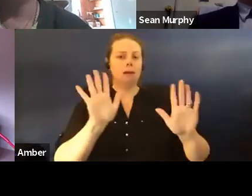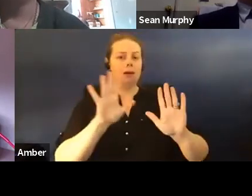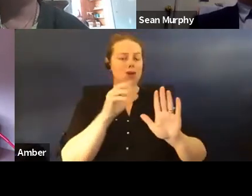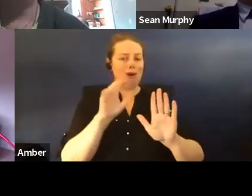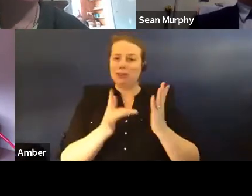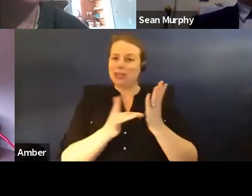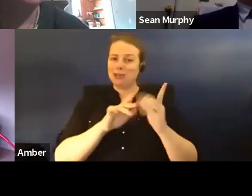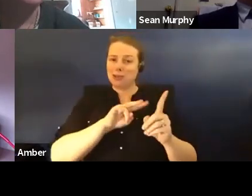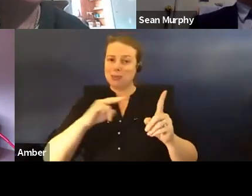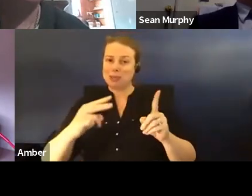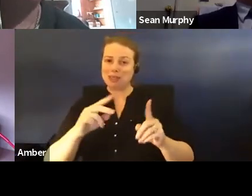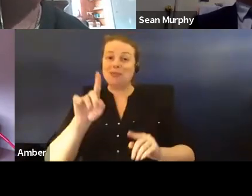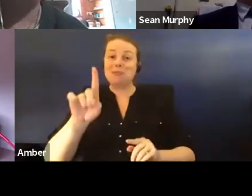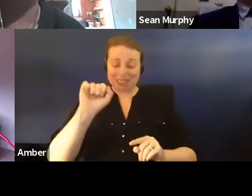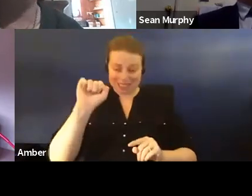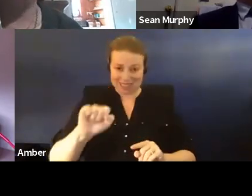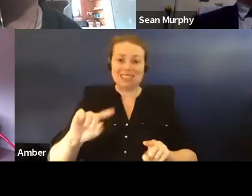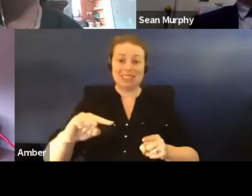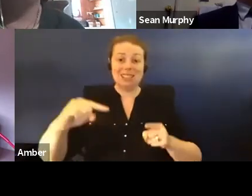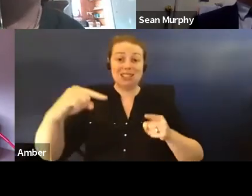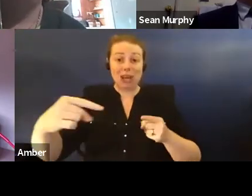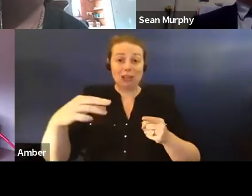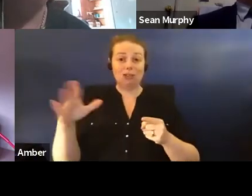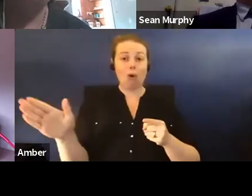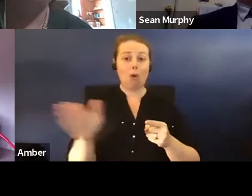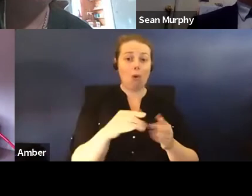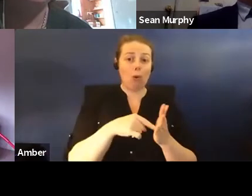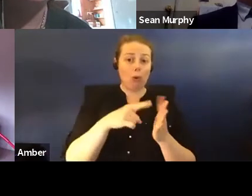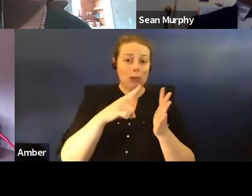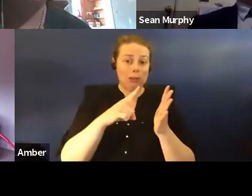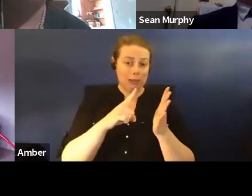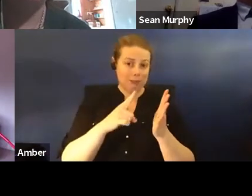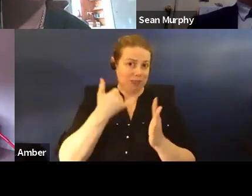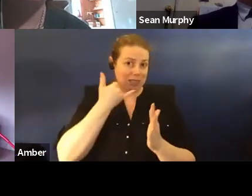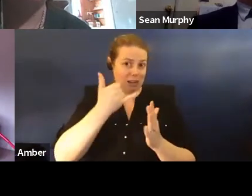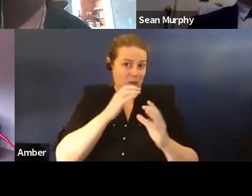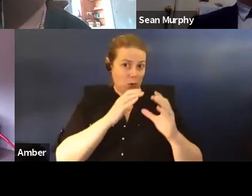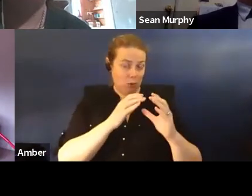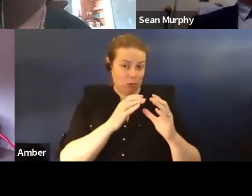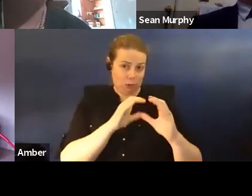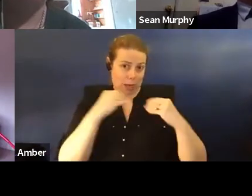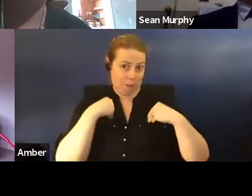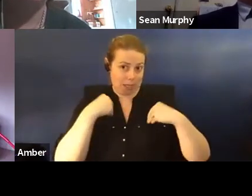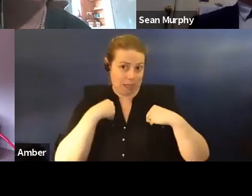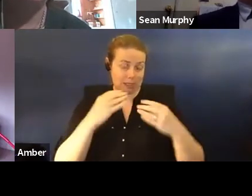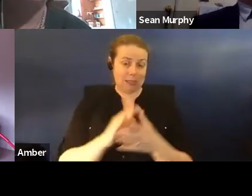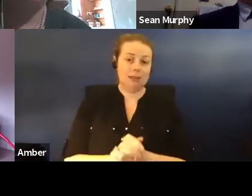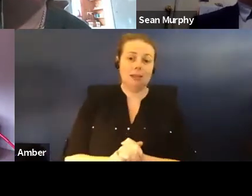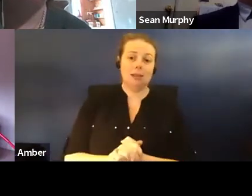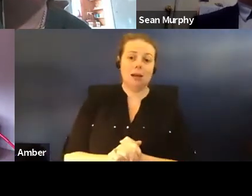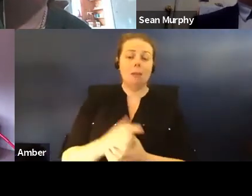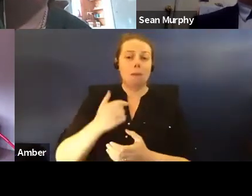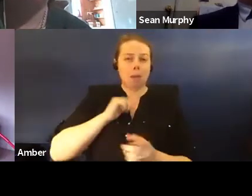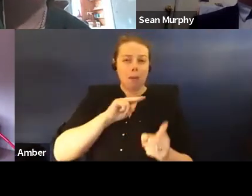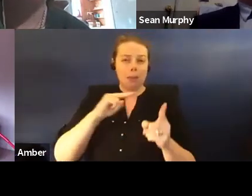but it is a challenge for all telcos. But where I'm coming from is ensuring the communication for